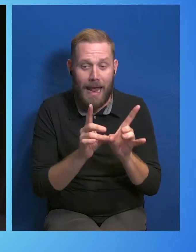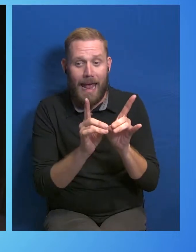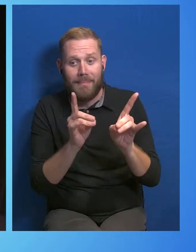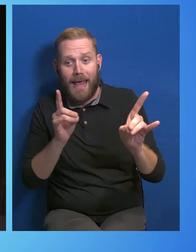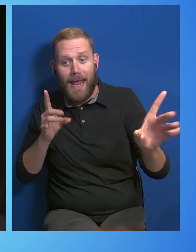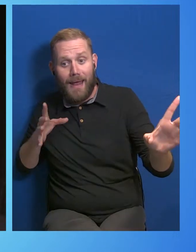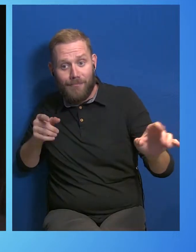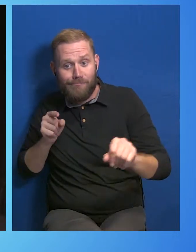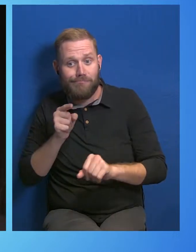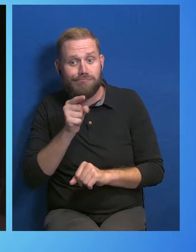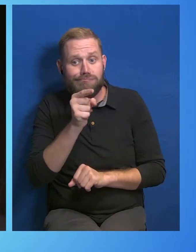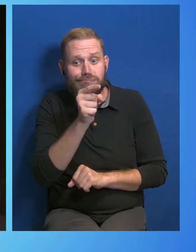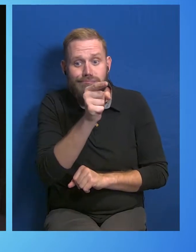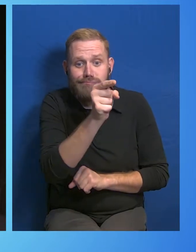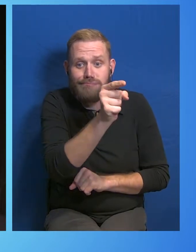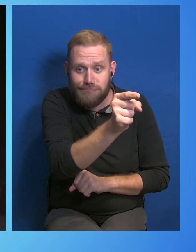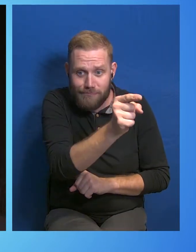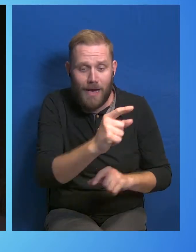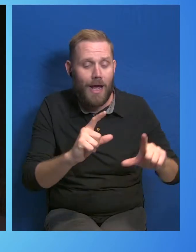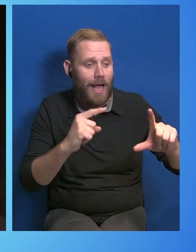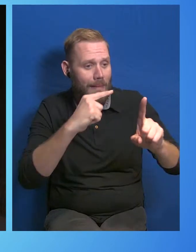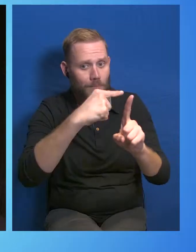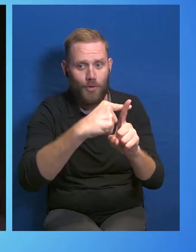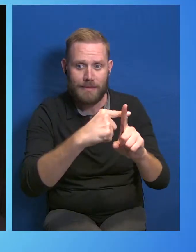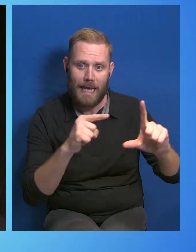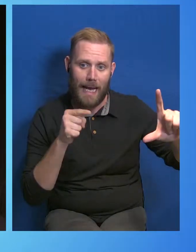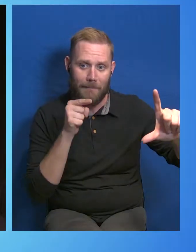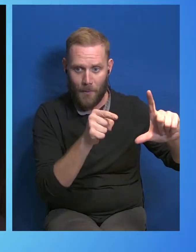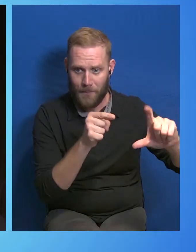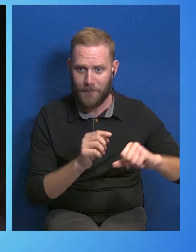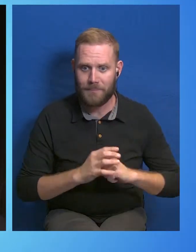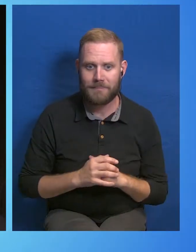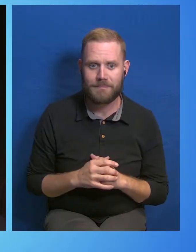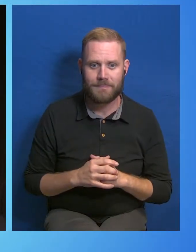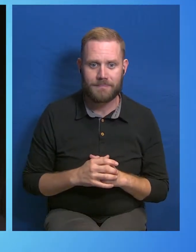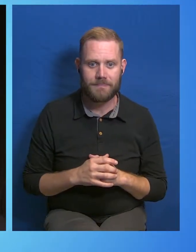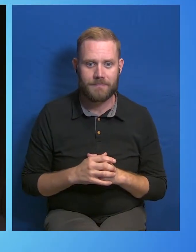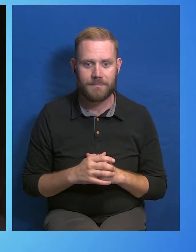again and aim to that bullseye.